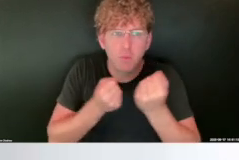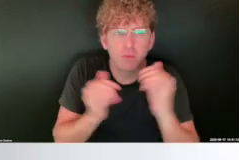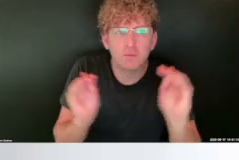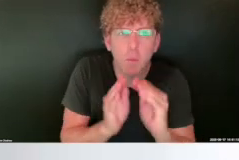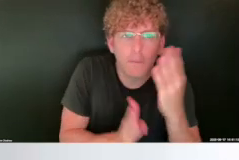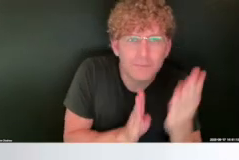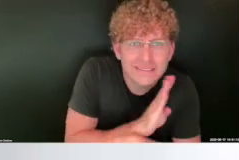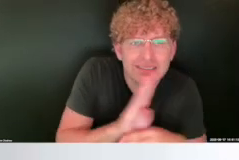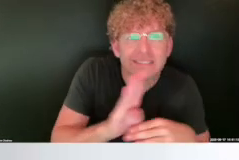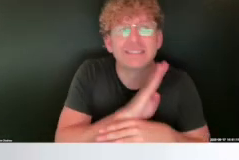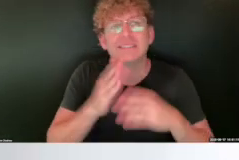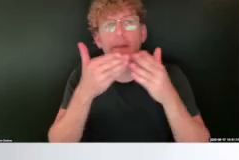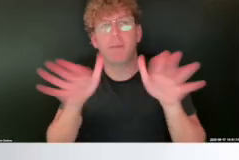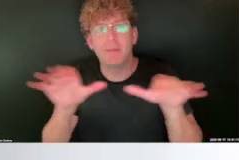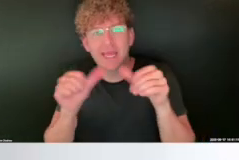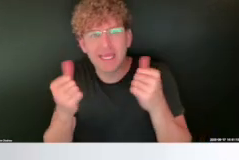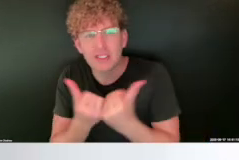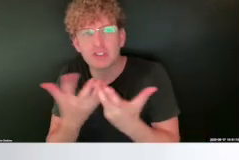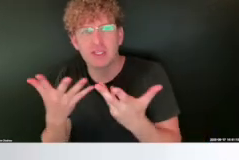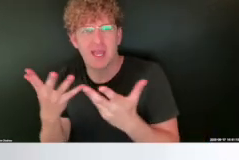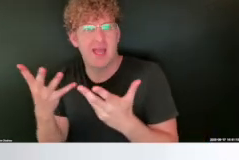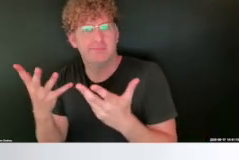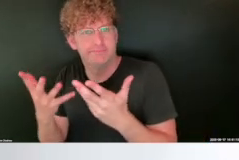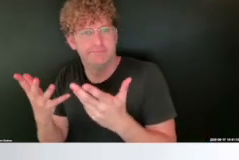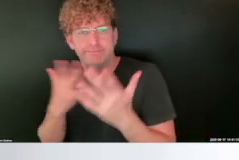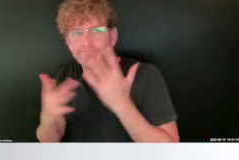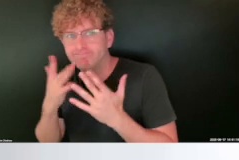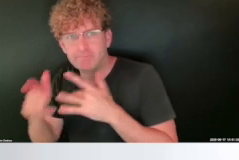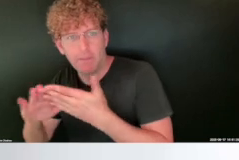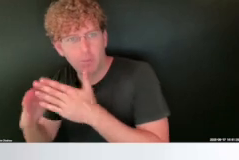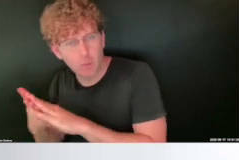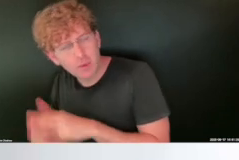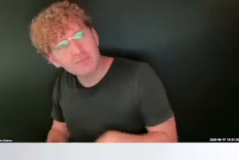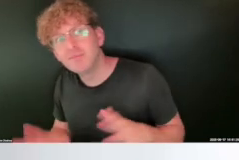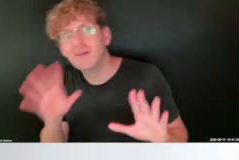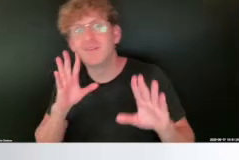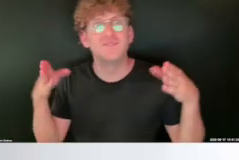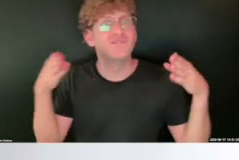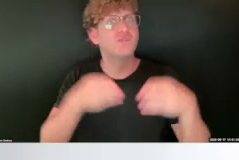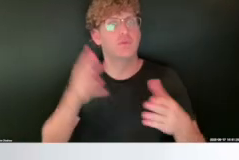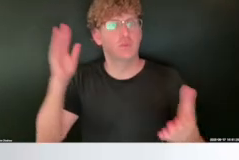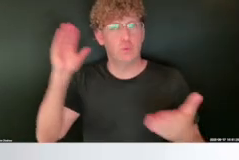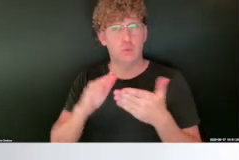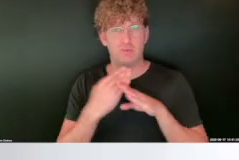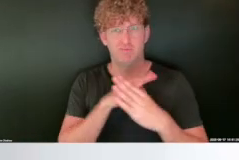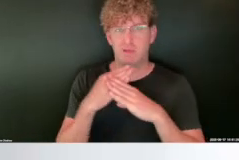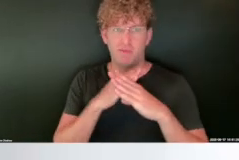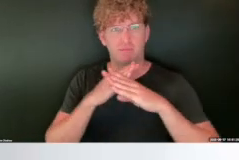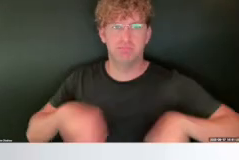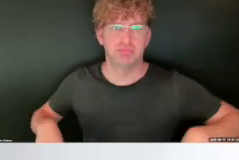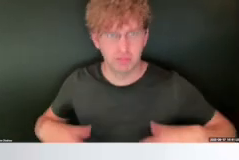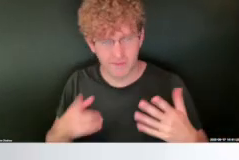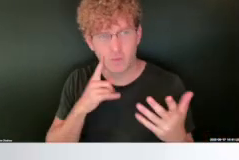on reducing barriers for small fleets through financial and non-financial mechanisms, and collaborate with community partners,